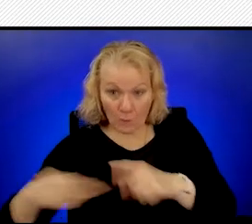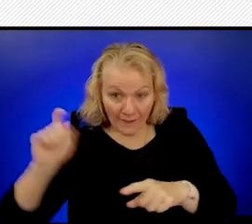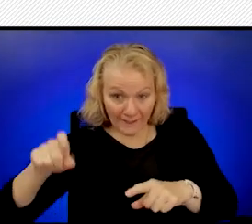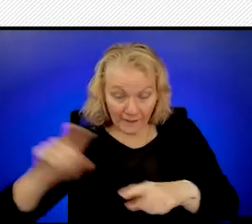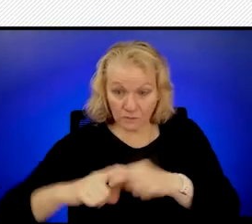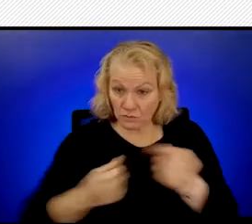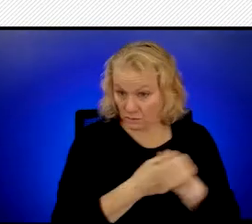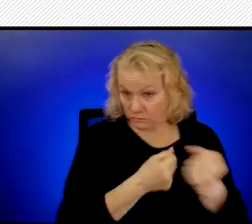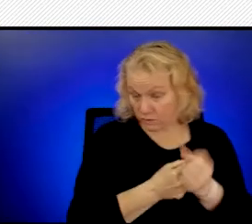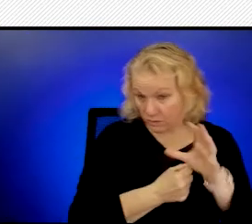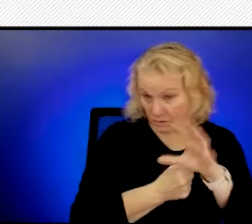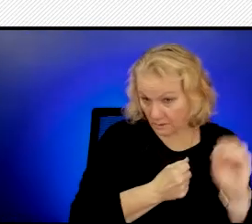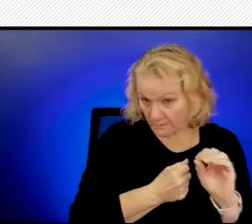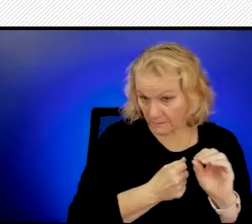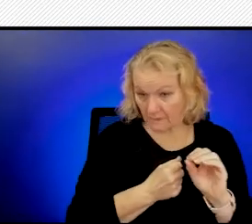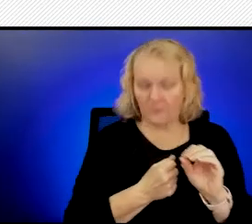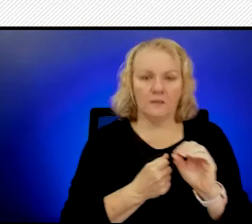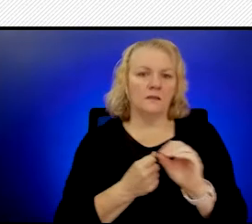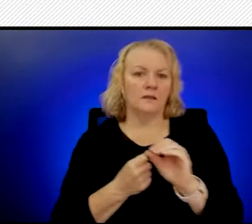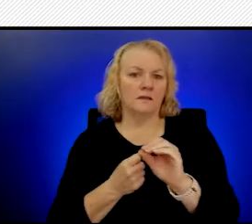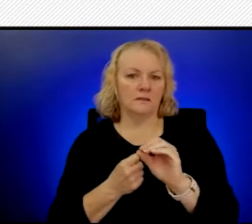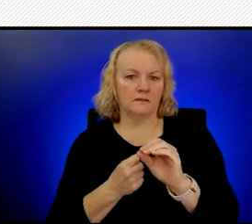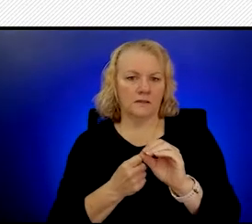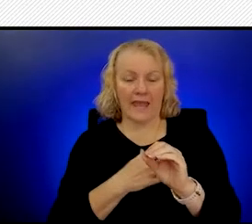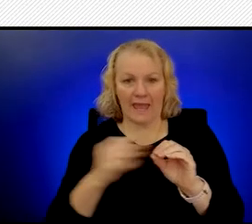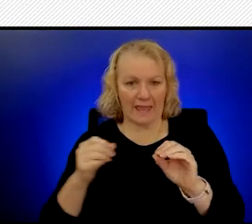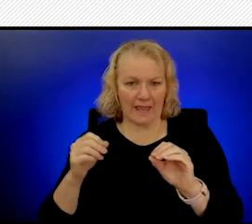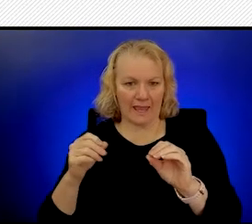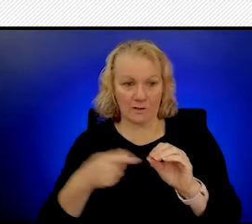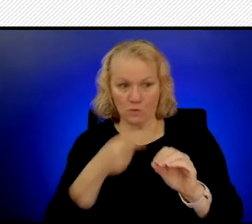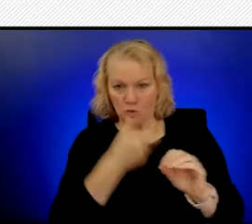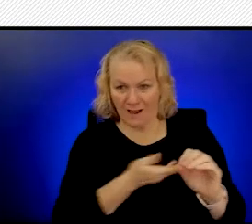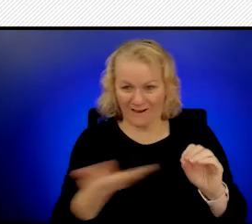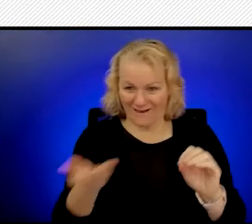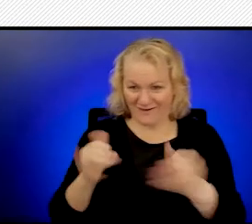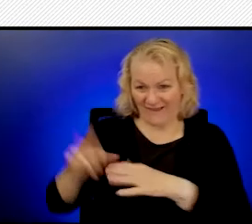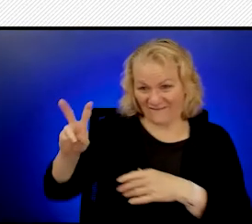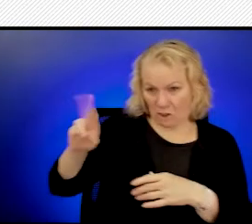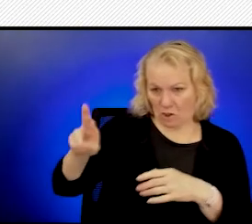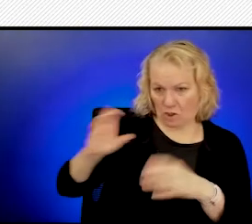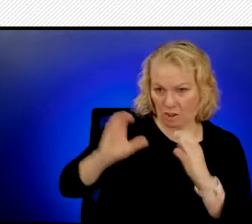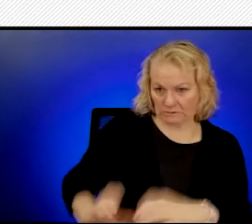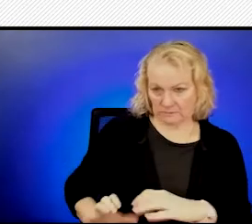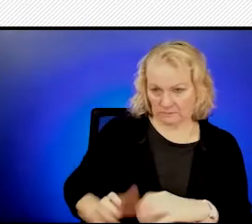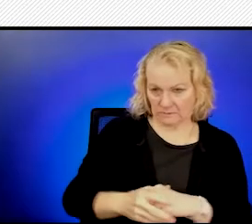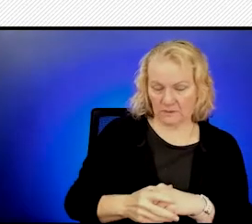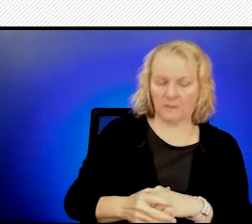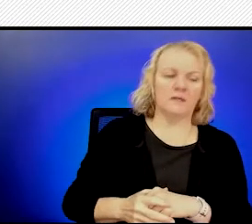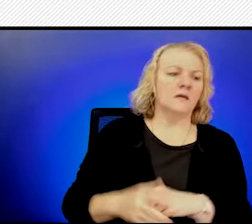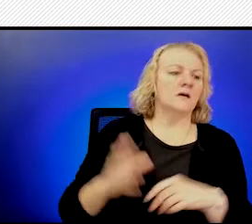employers that the vocational rehabilitation customer that hire the vocational rehabilitation customer.